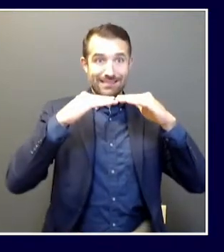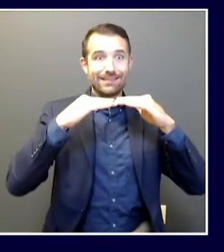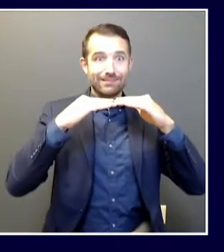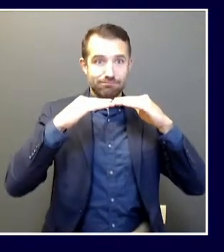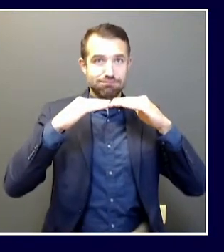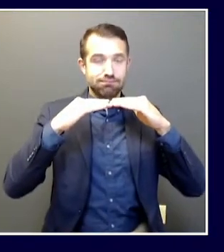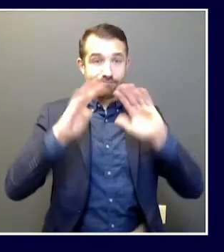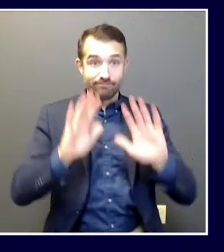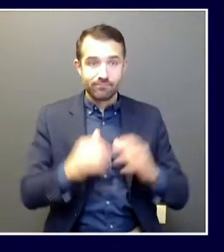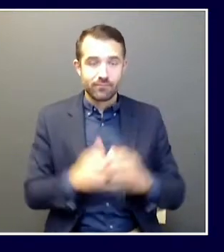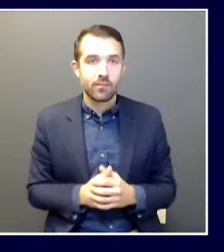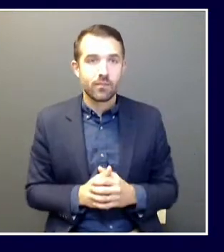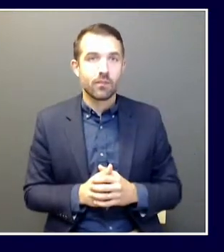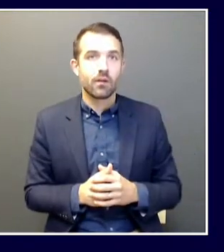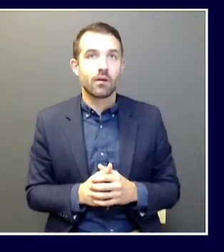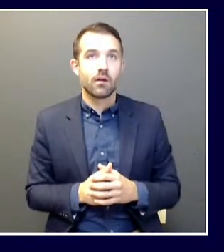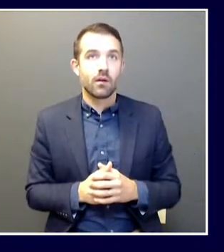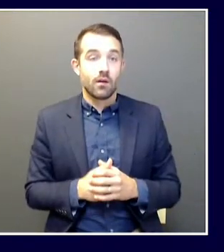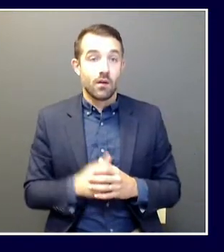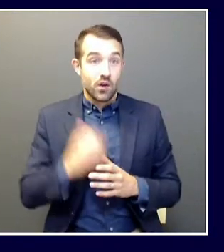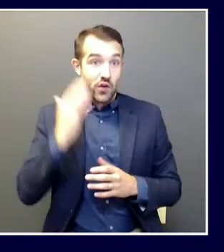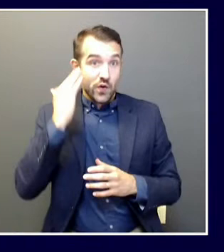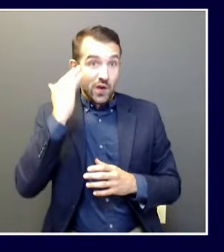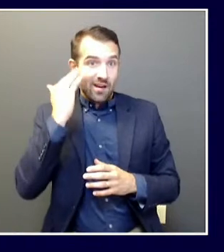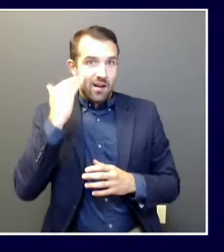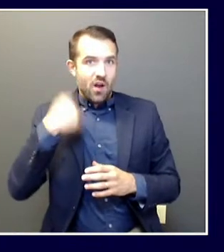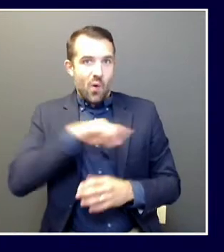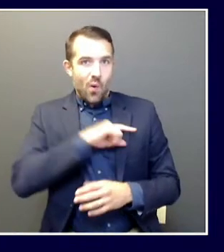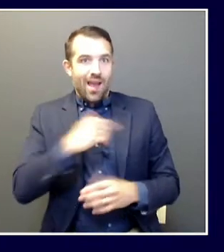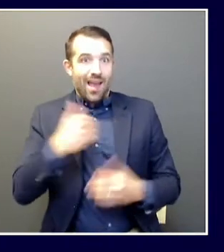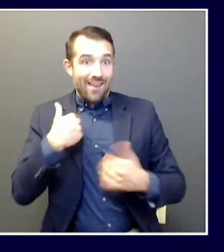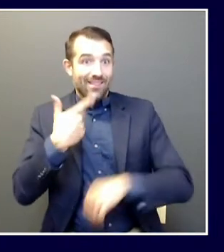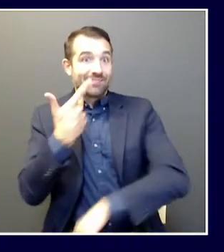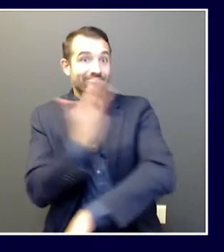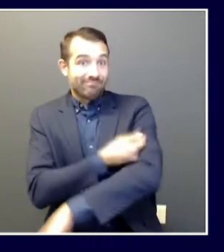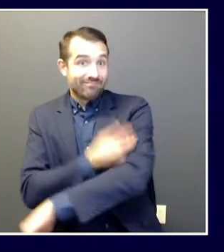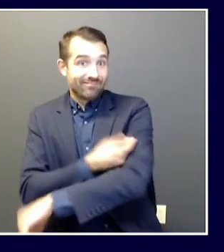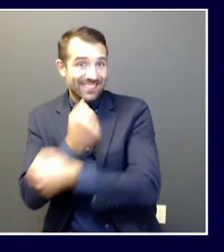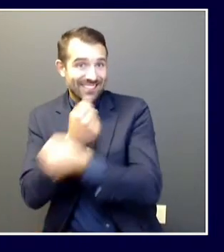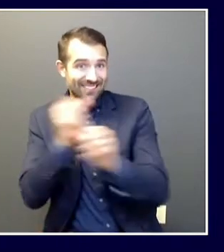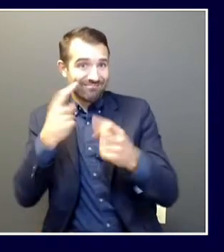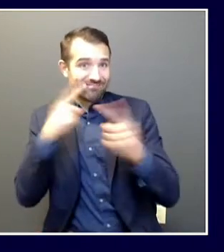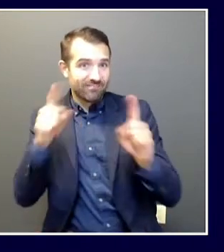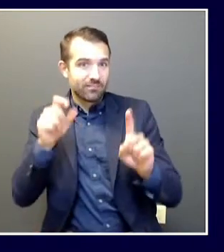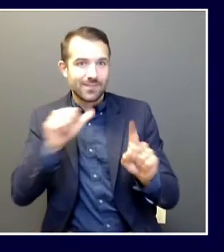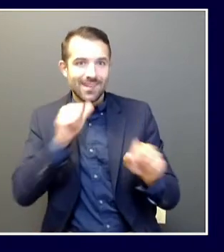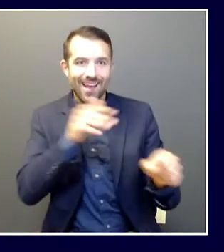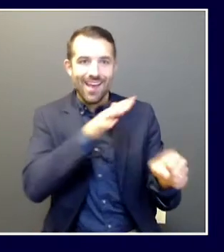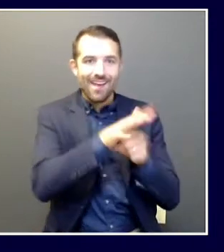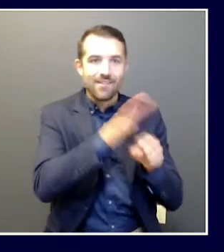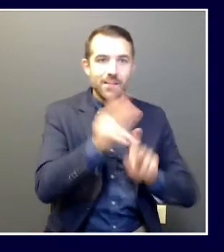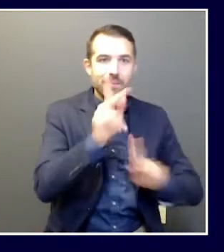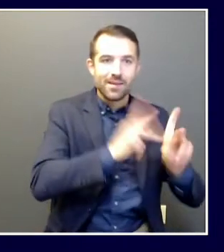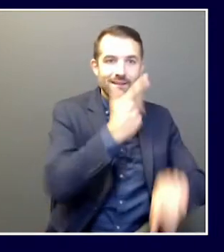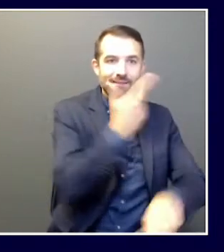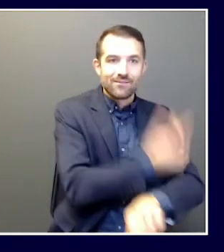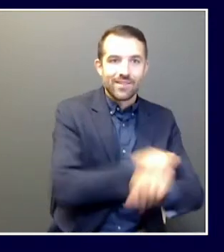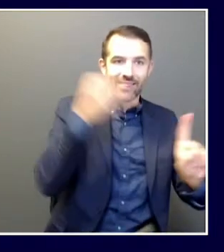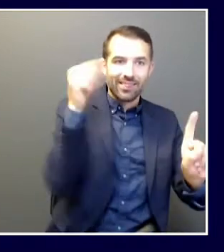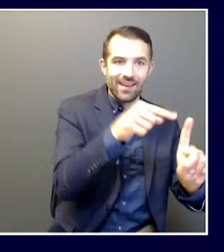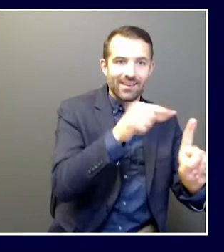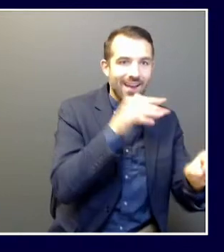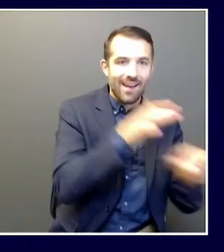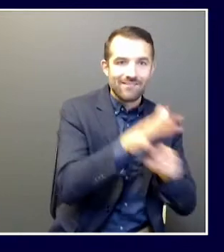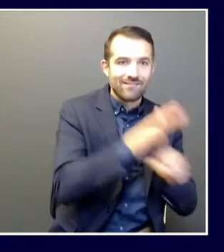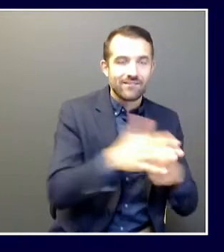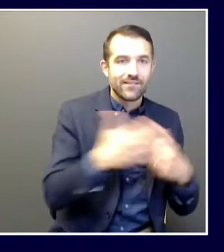rates of vaccination, but not enough people have gotten vaccinated. We have had, as you recently reported, a record high number of people in